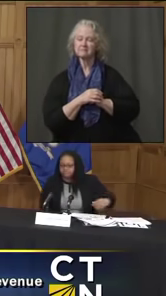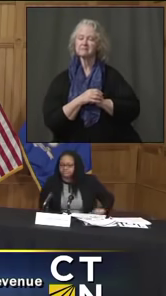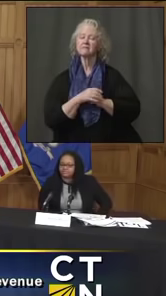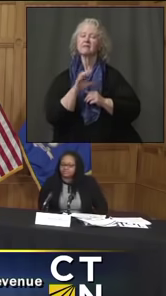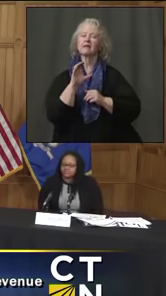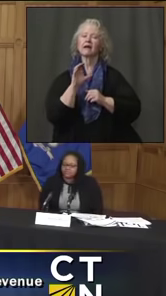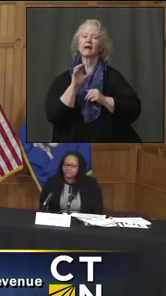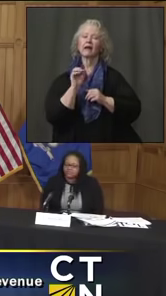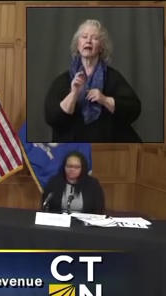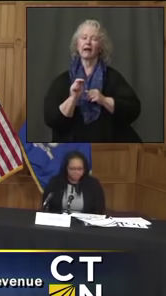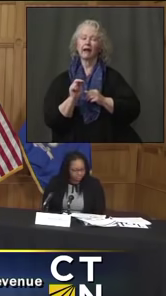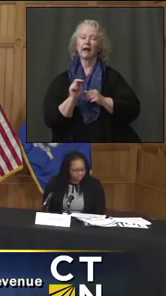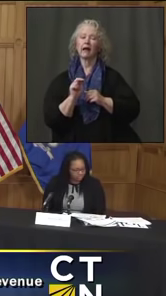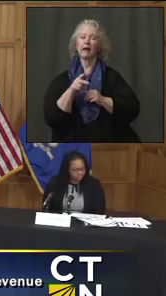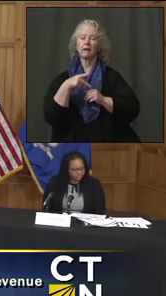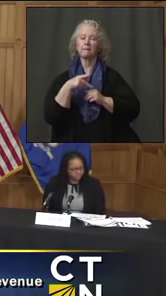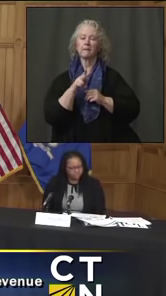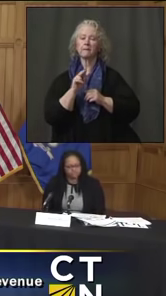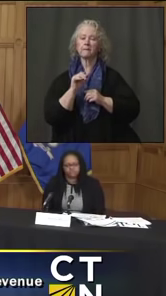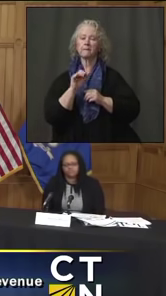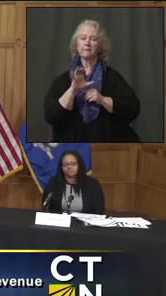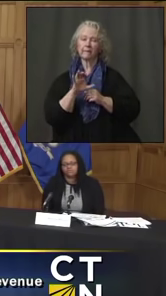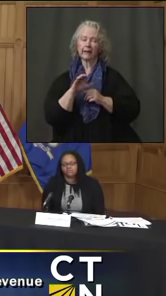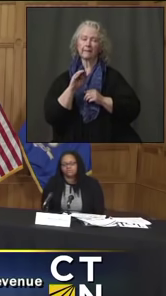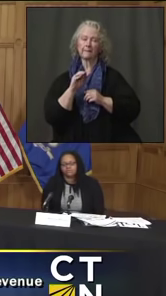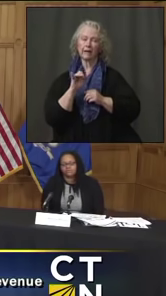Connecticut Public Media.